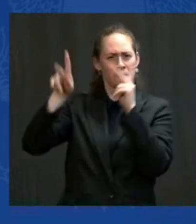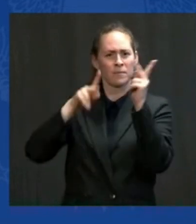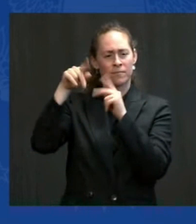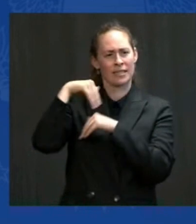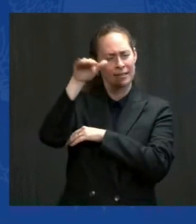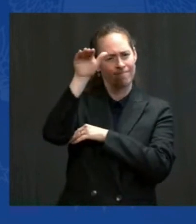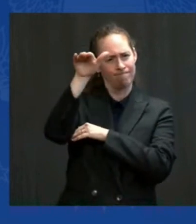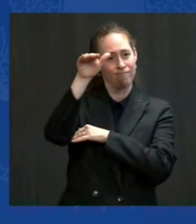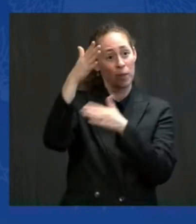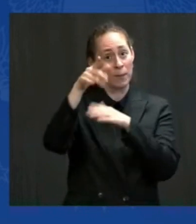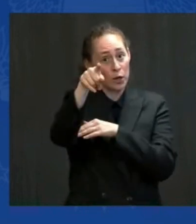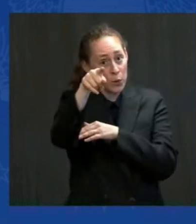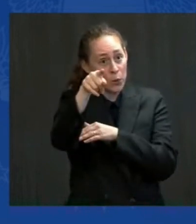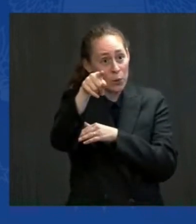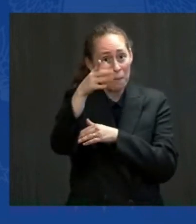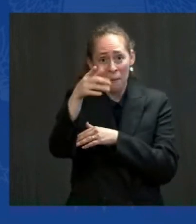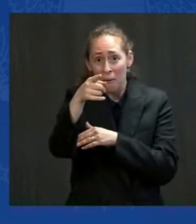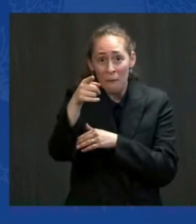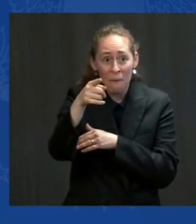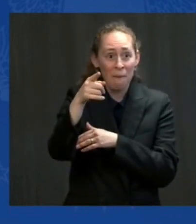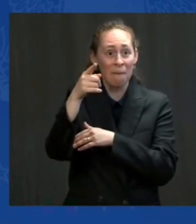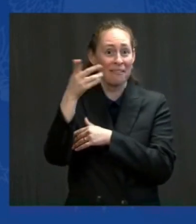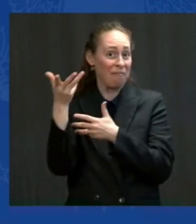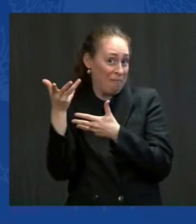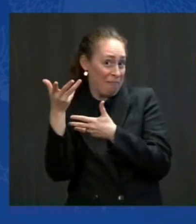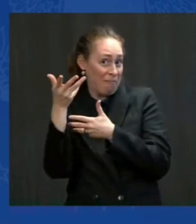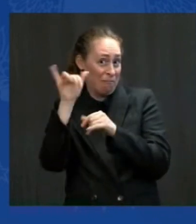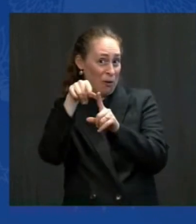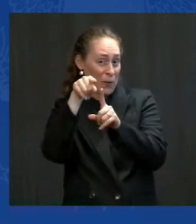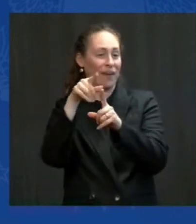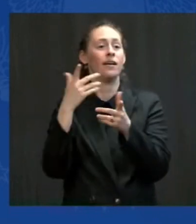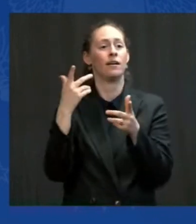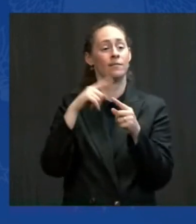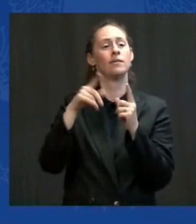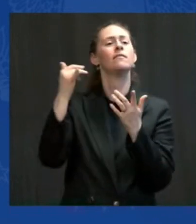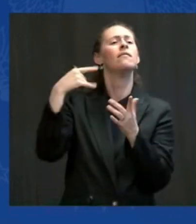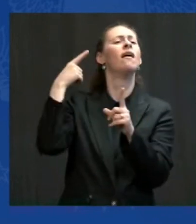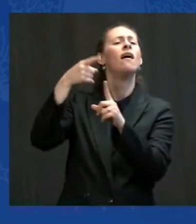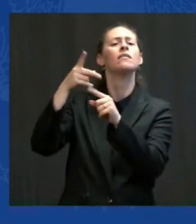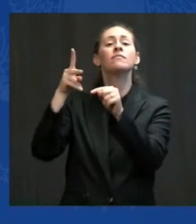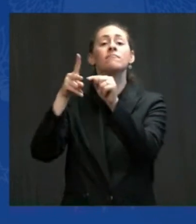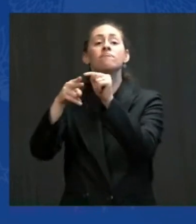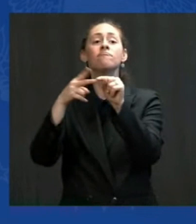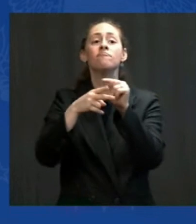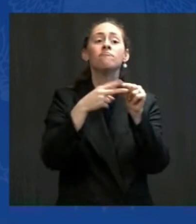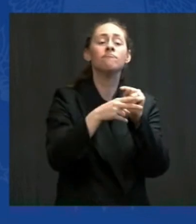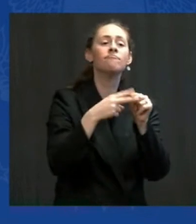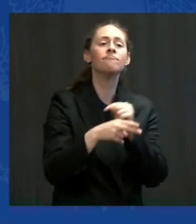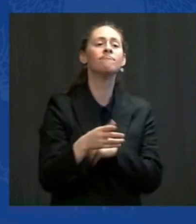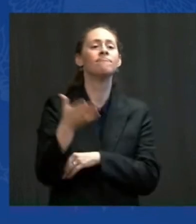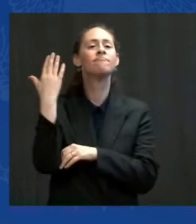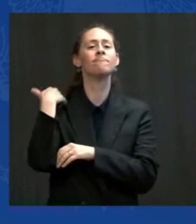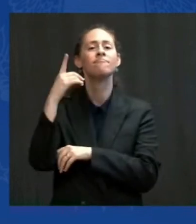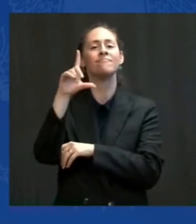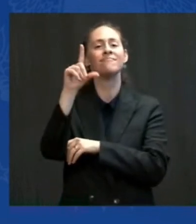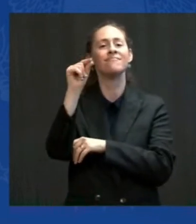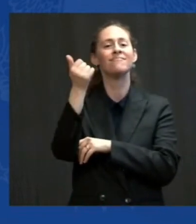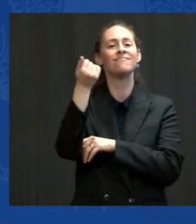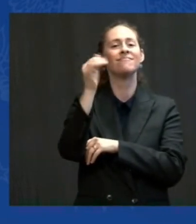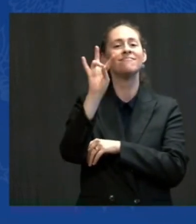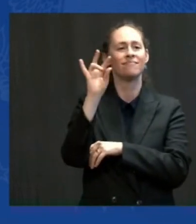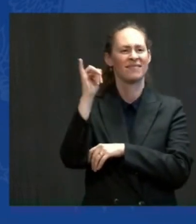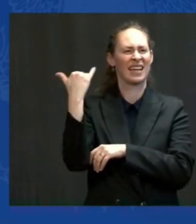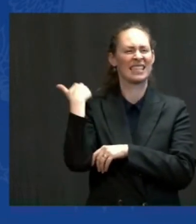maybe. You know, that tax cut that was passed in 2017 was